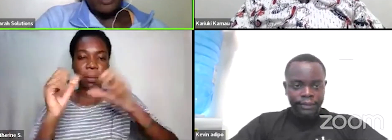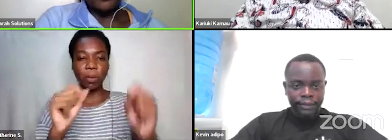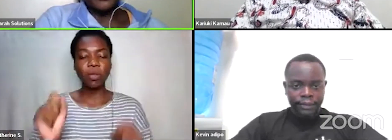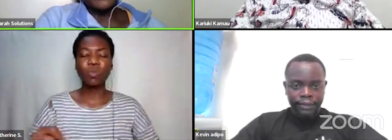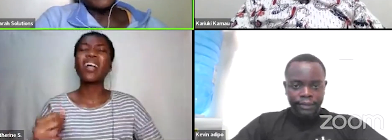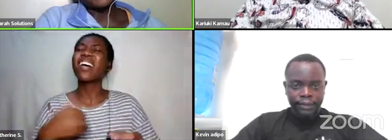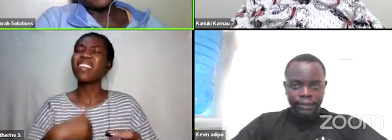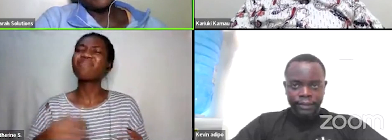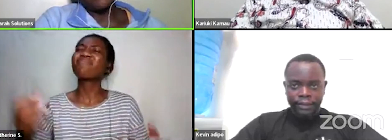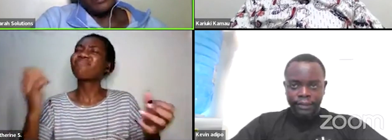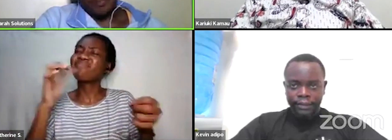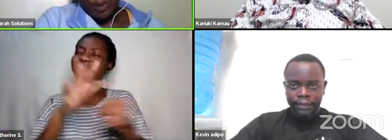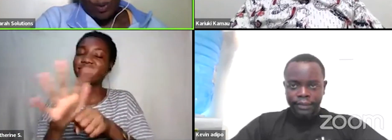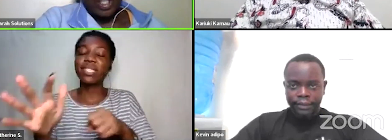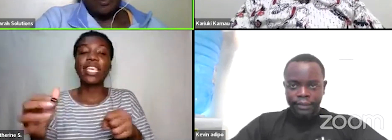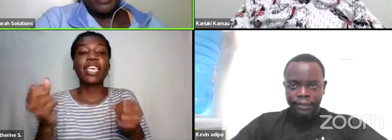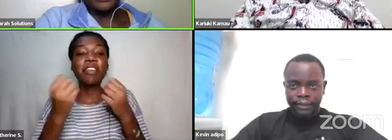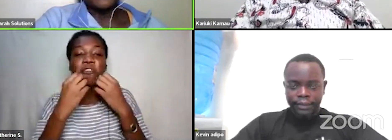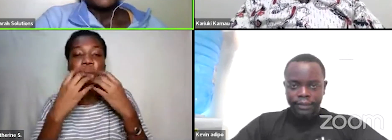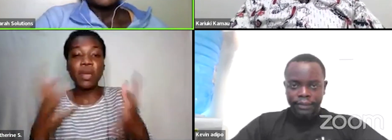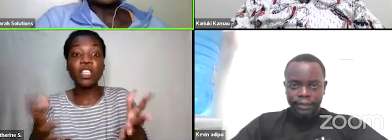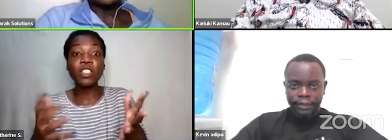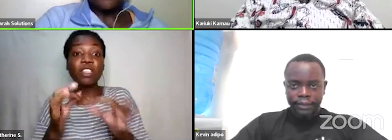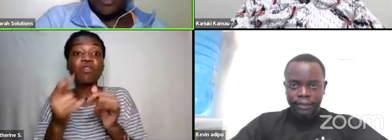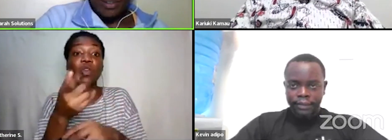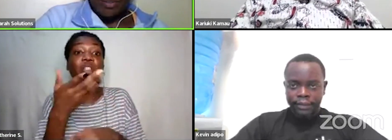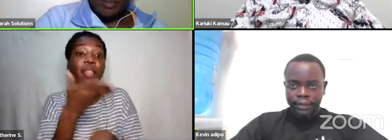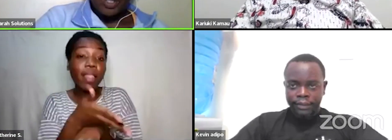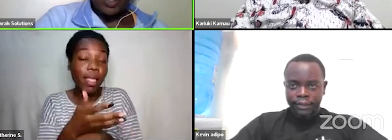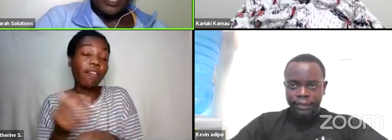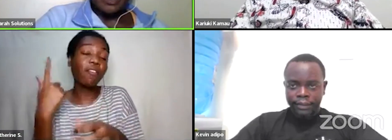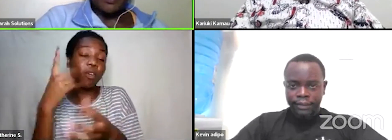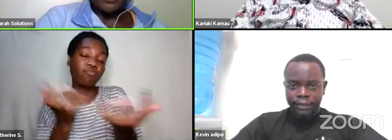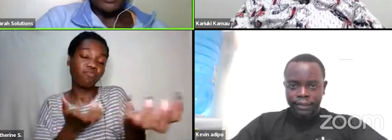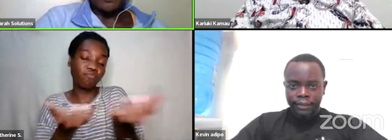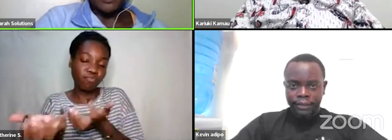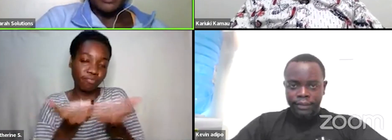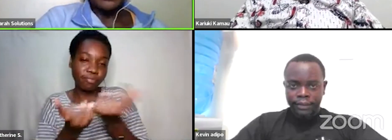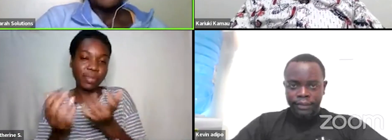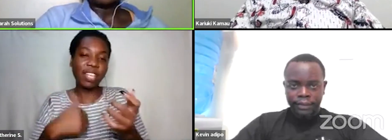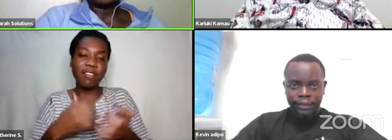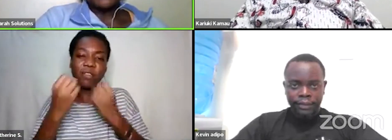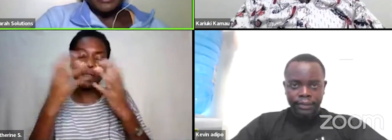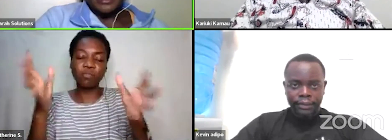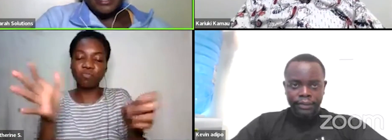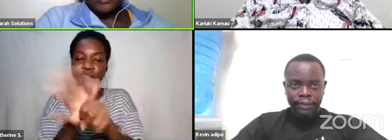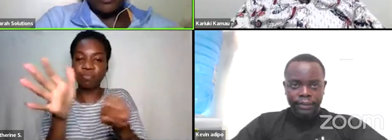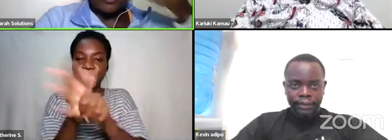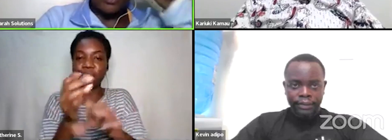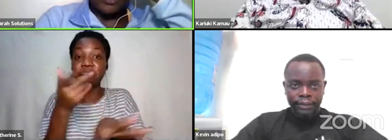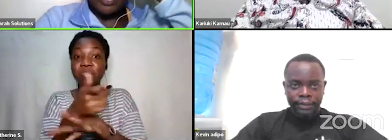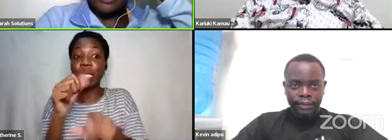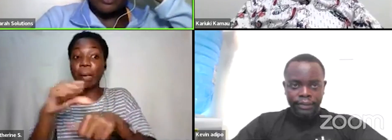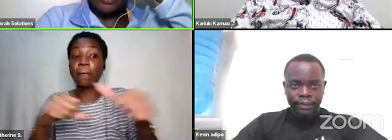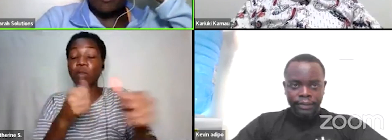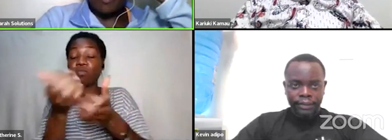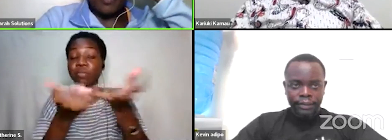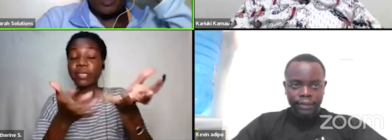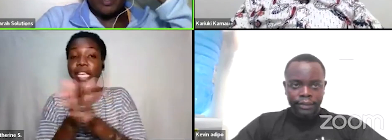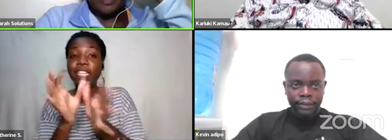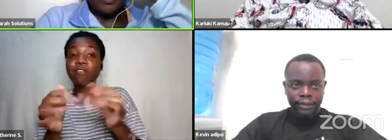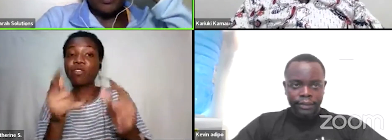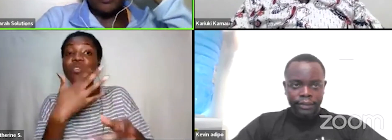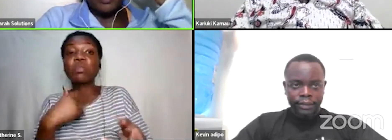information there. If you're here courtesy of entrepreneurship, then there's a lot of information on entrepreneurship there. If you're here trying to transition